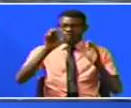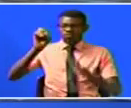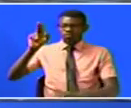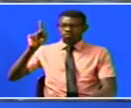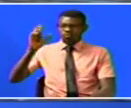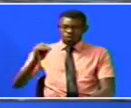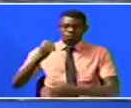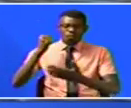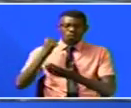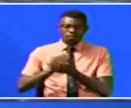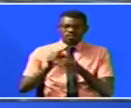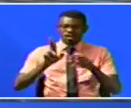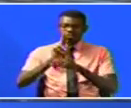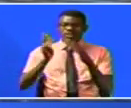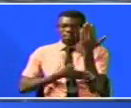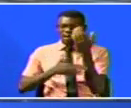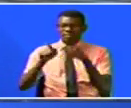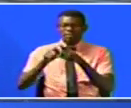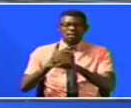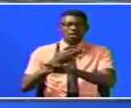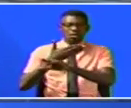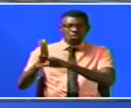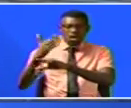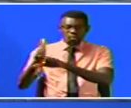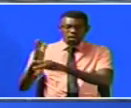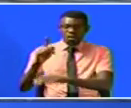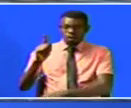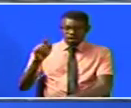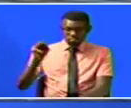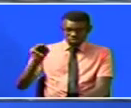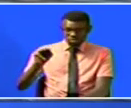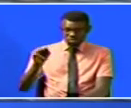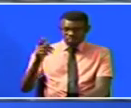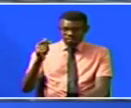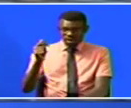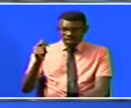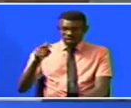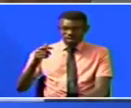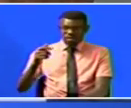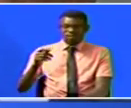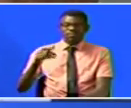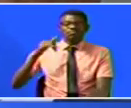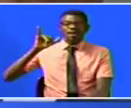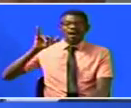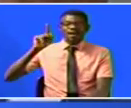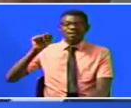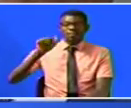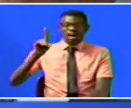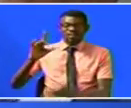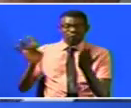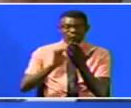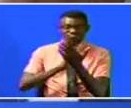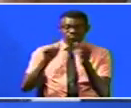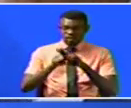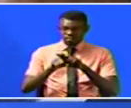office, including suspected wastage of an accumulated 1 million shillings phone bill on his iPad and allegedly giving